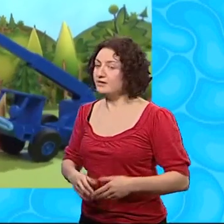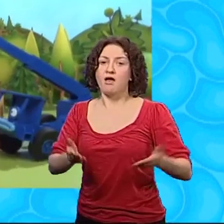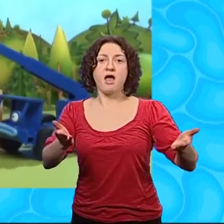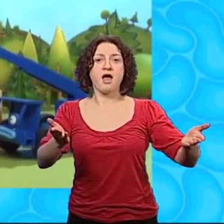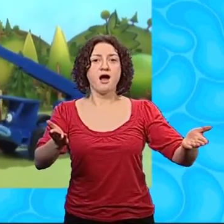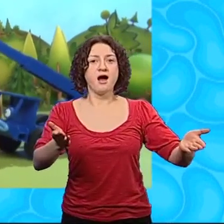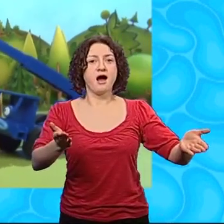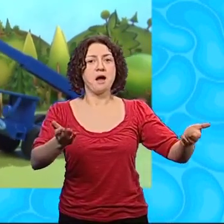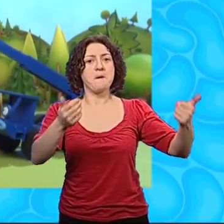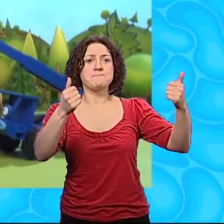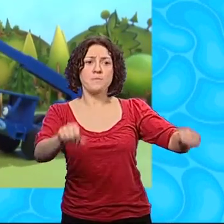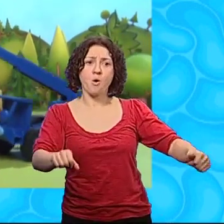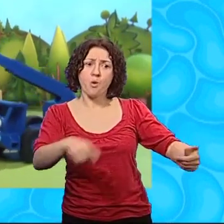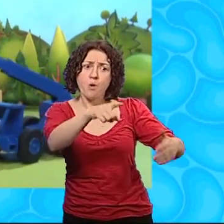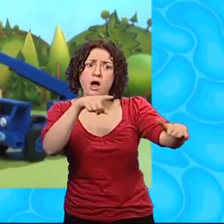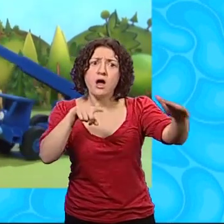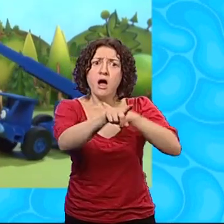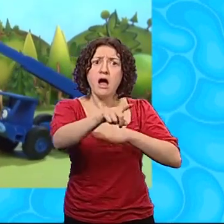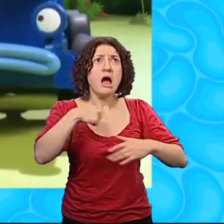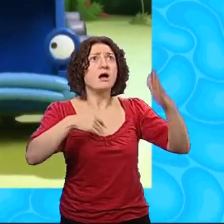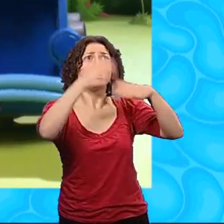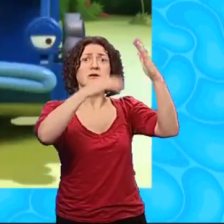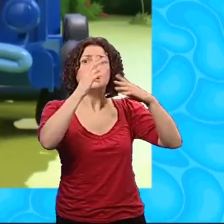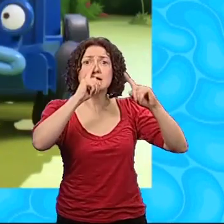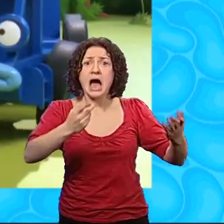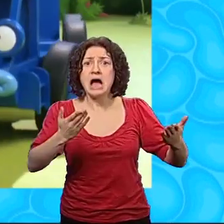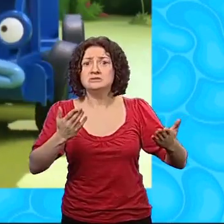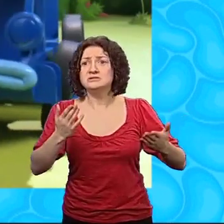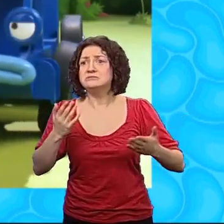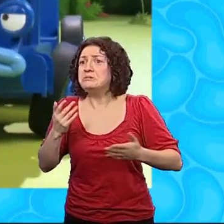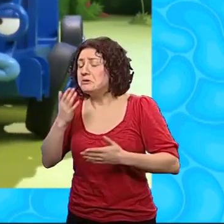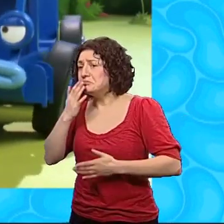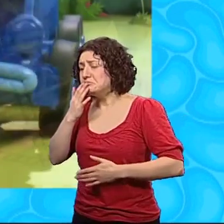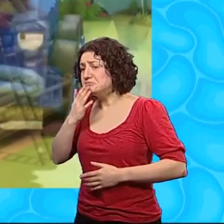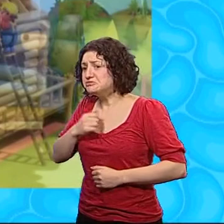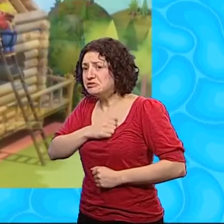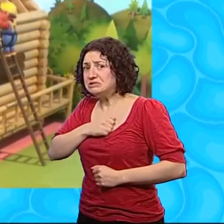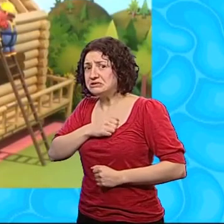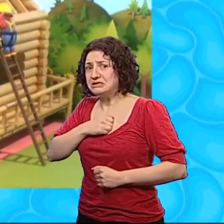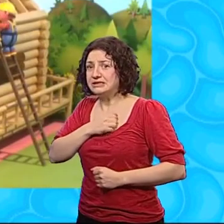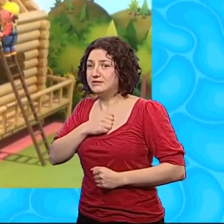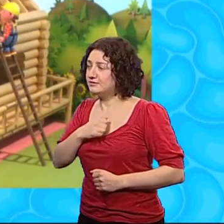There you are, Lofty. We can't get this roof built without your help. Oh, sorry, Bob and Wendy.